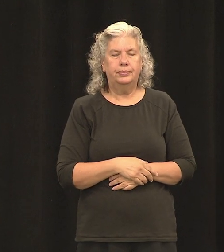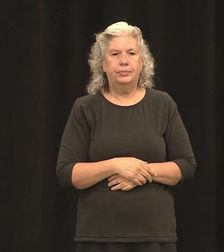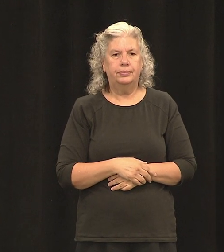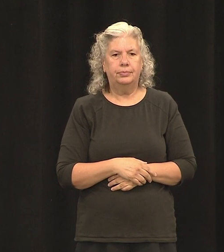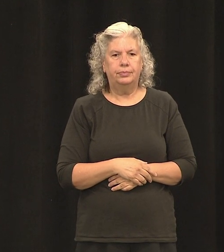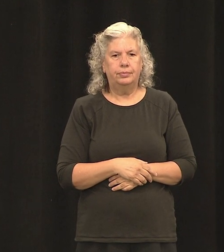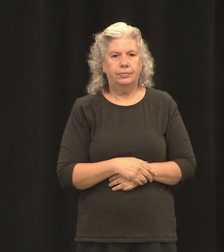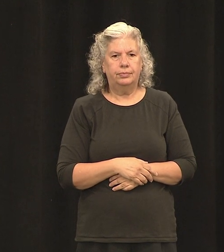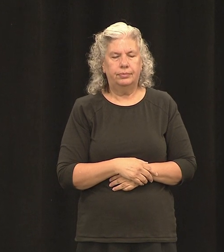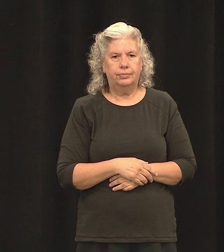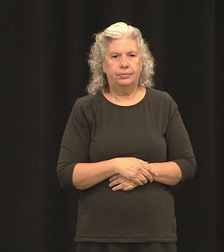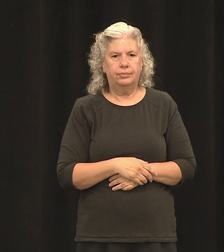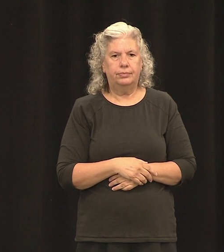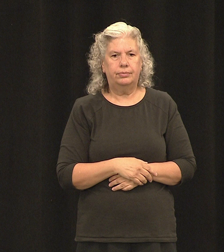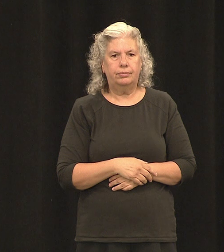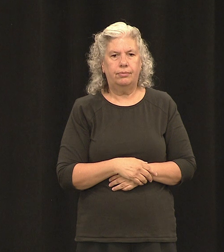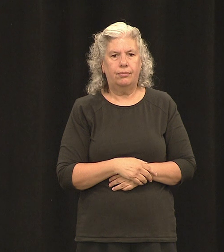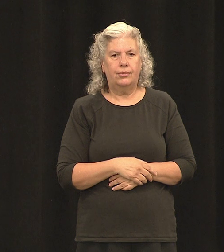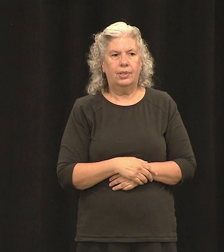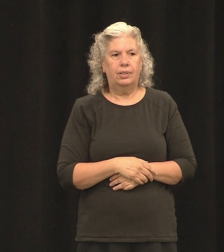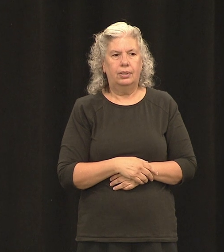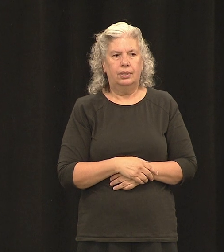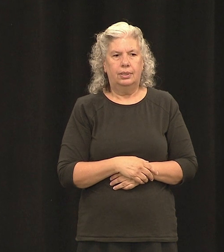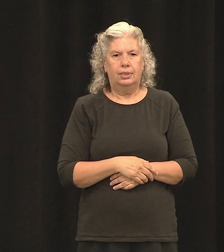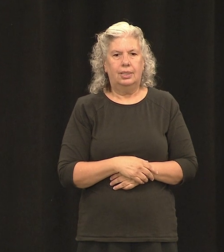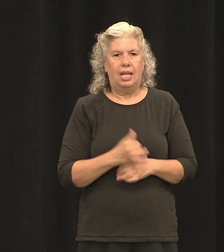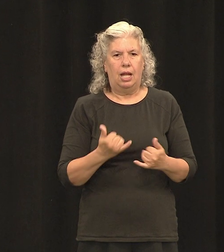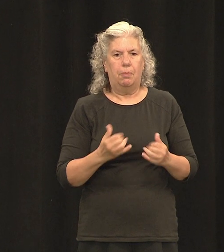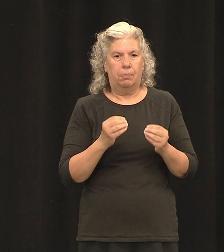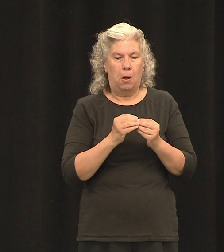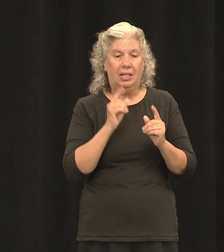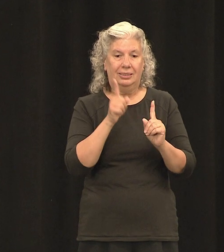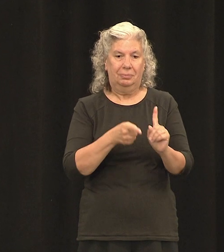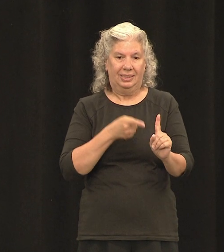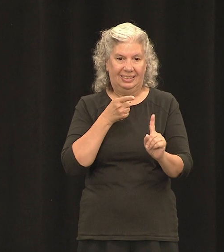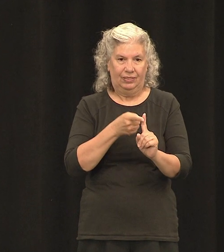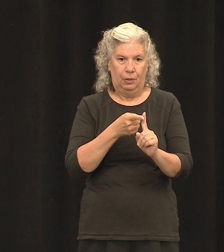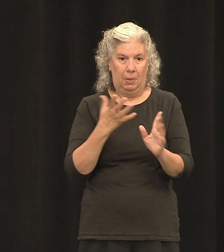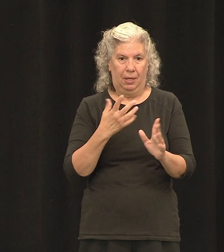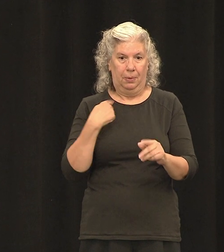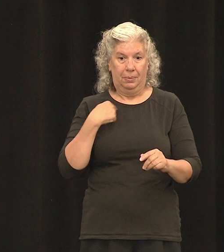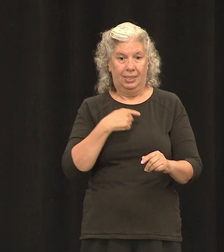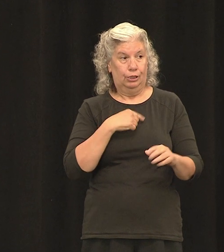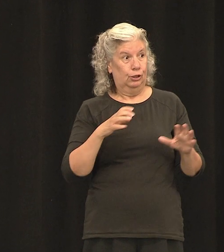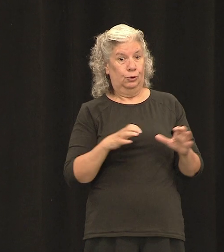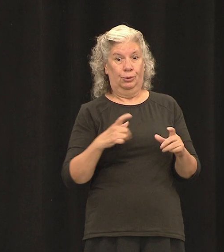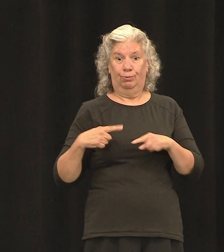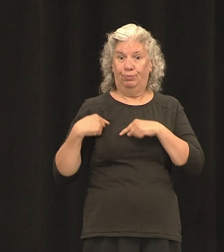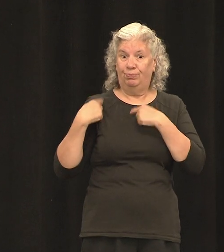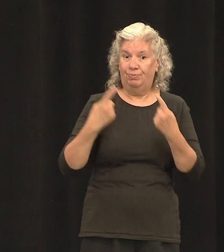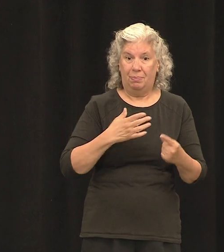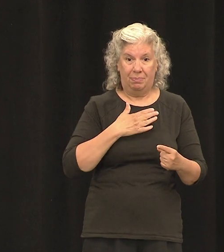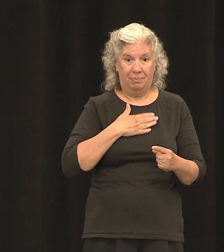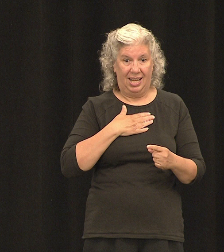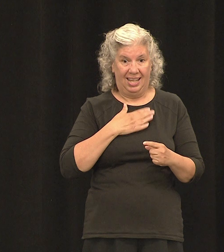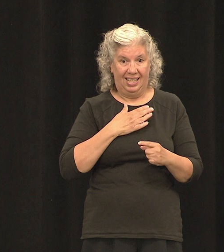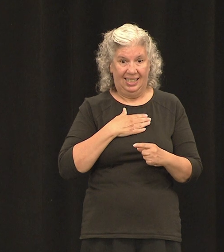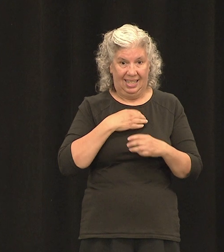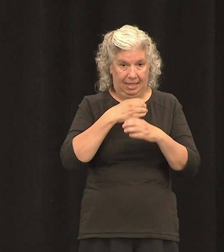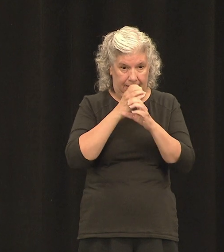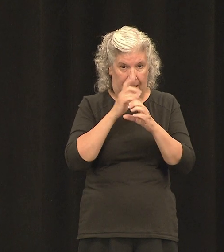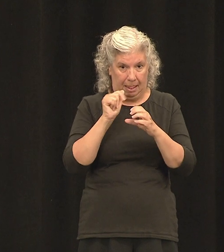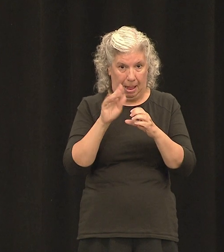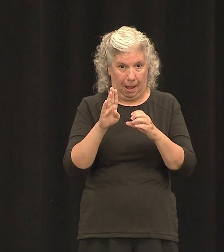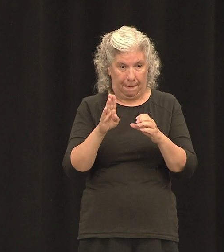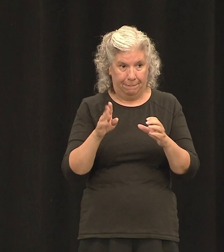So now I'm going to talk a little bit more specifically about what we do in my lab. On this slide is a